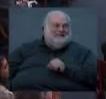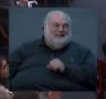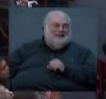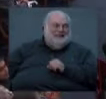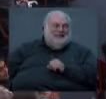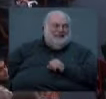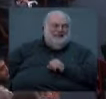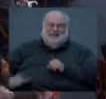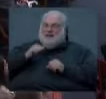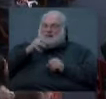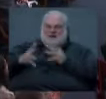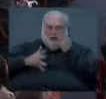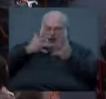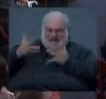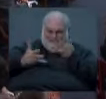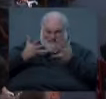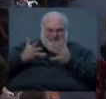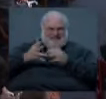Don't be shy.